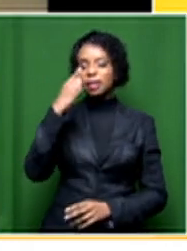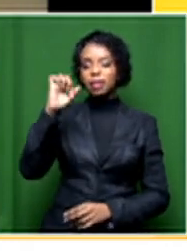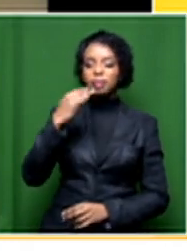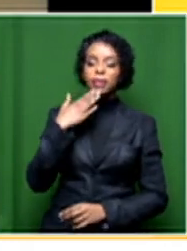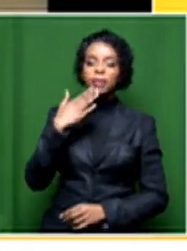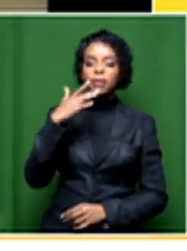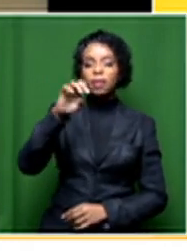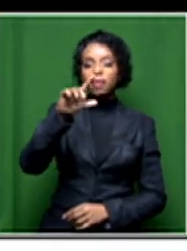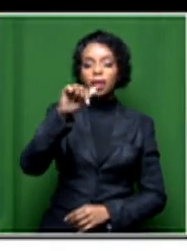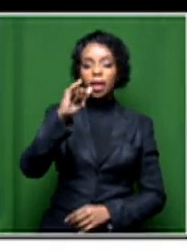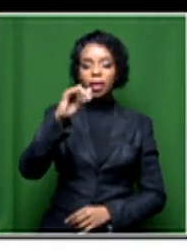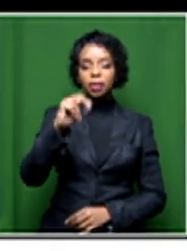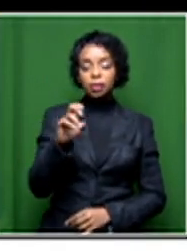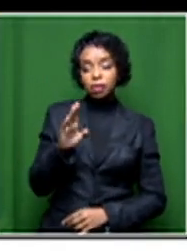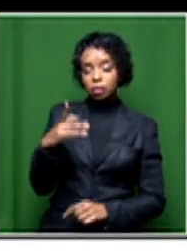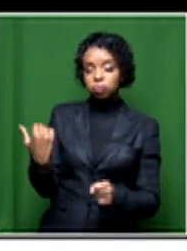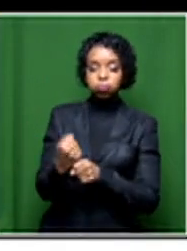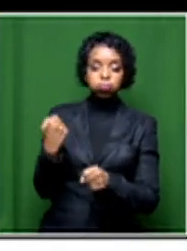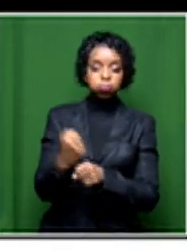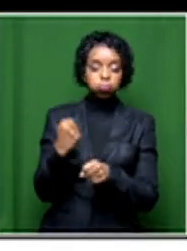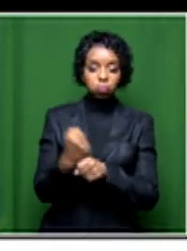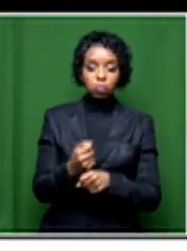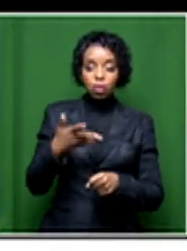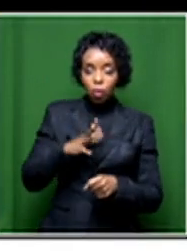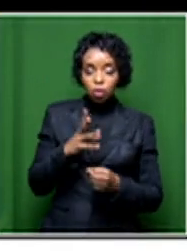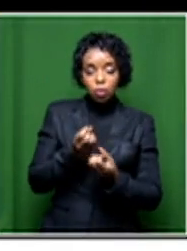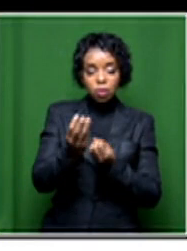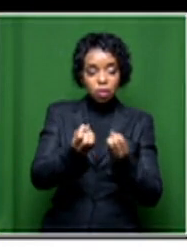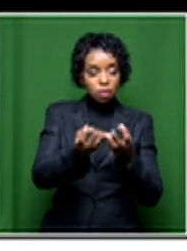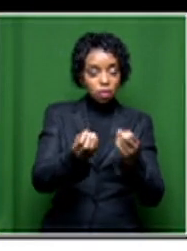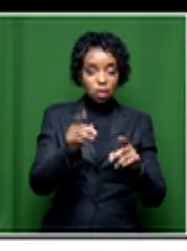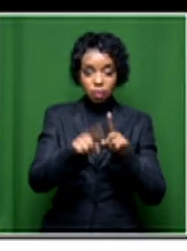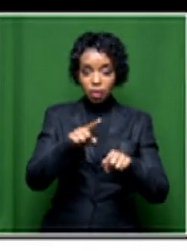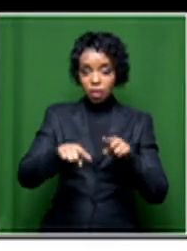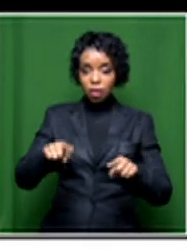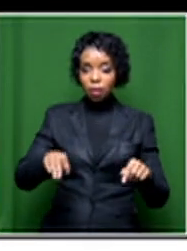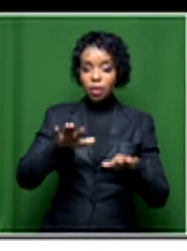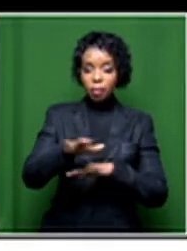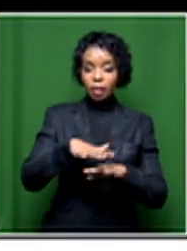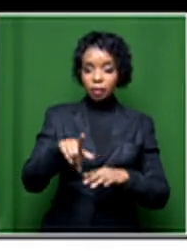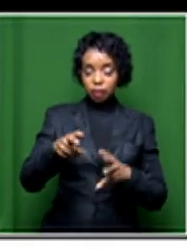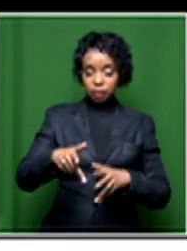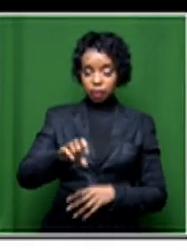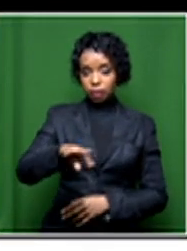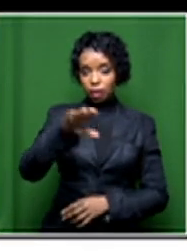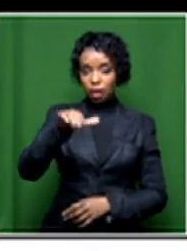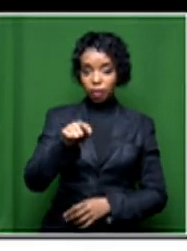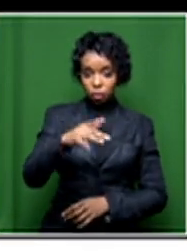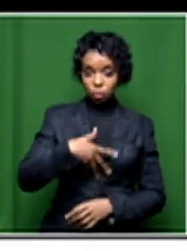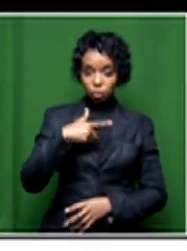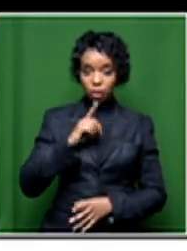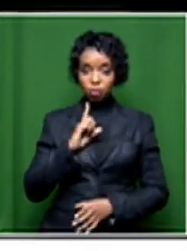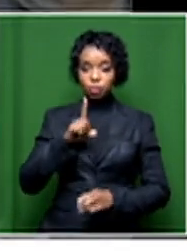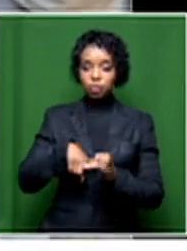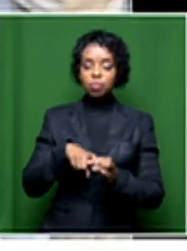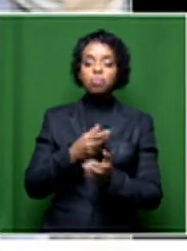to also set up different pods across South Africa. So if you want to join our movement, please reach out to Lynn. That